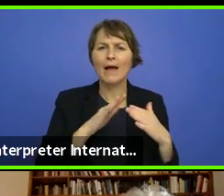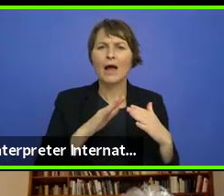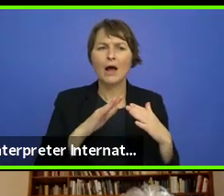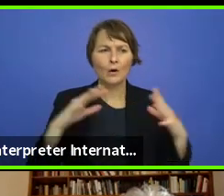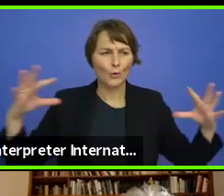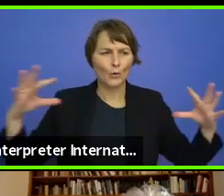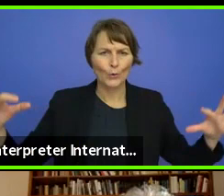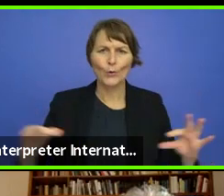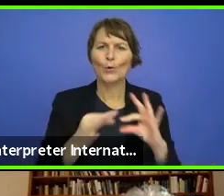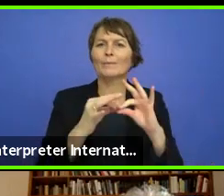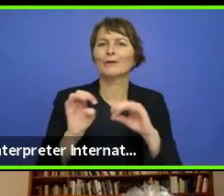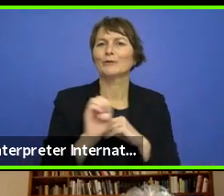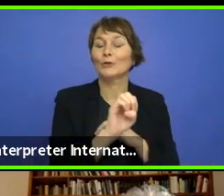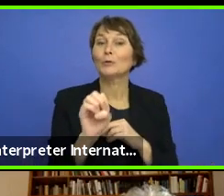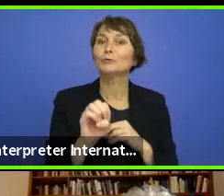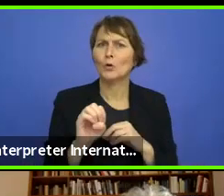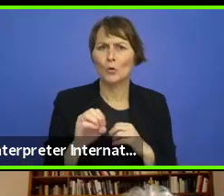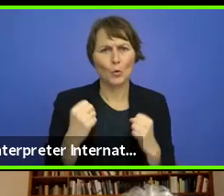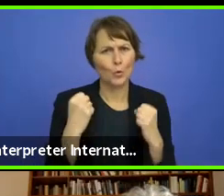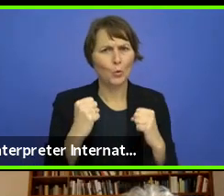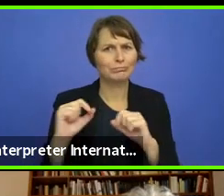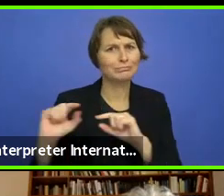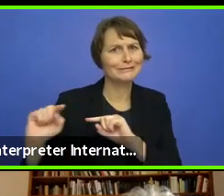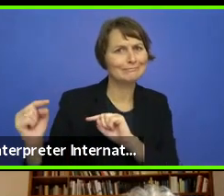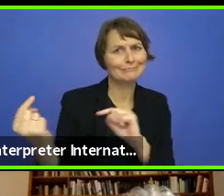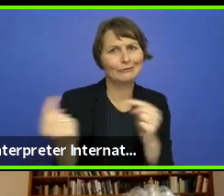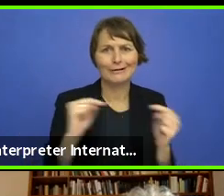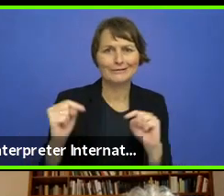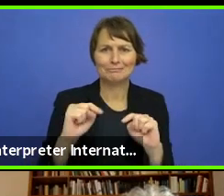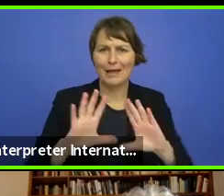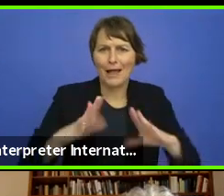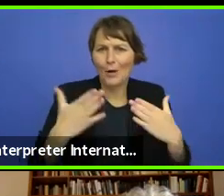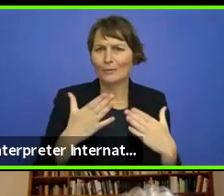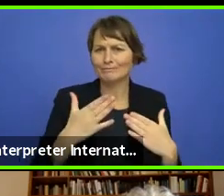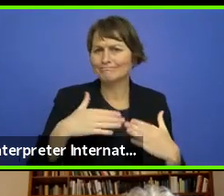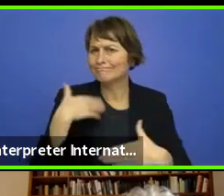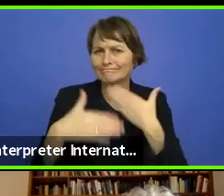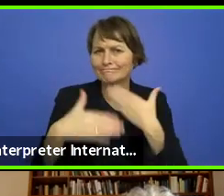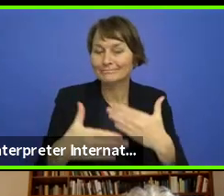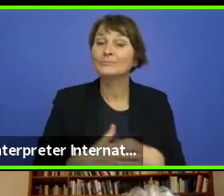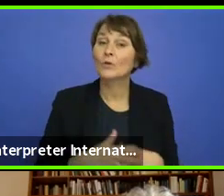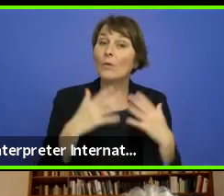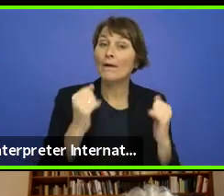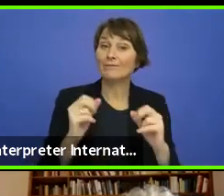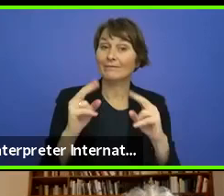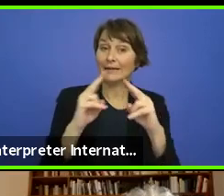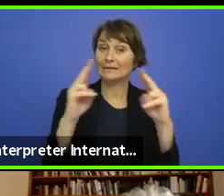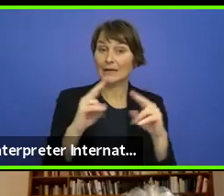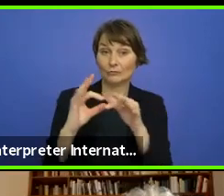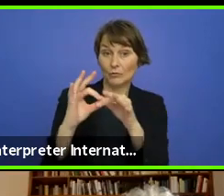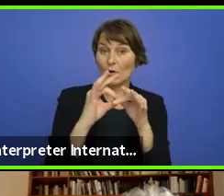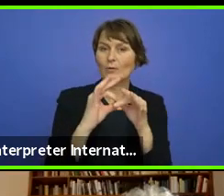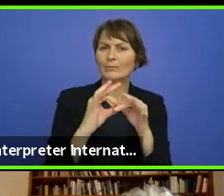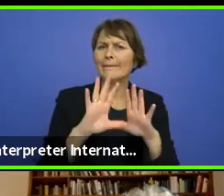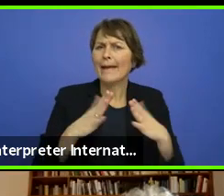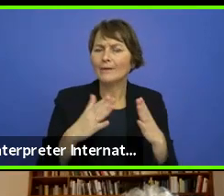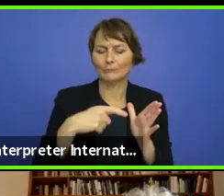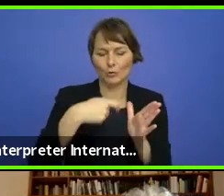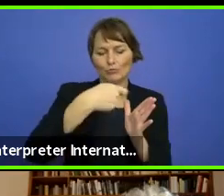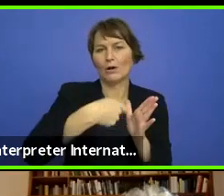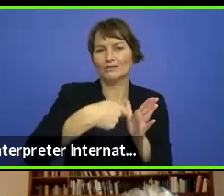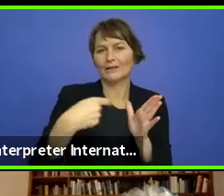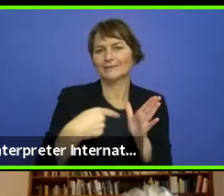intensively discussed, that there is now international cooperation on a project base. There is, of